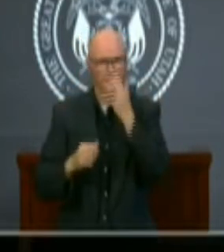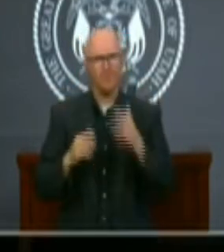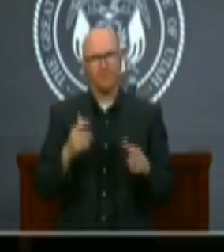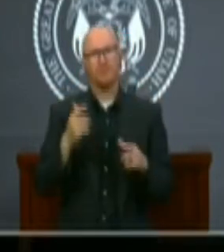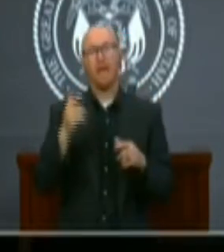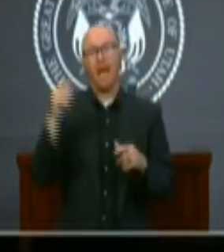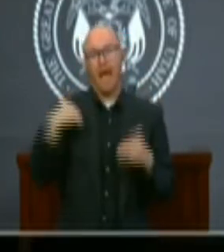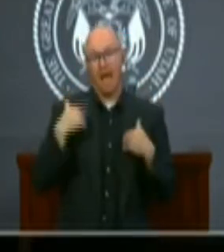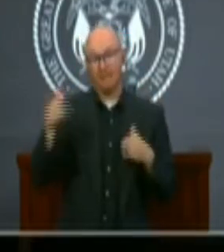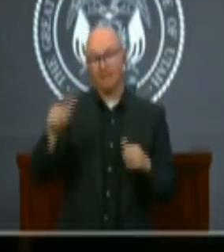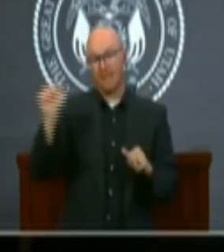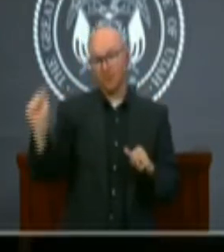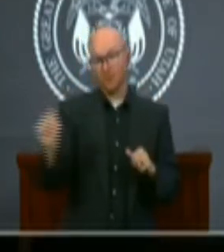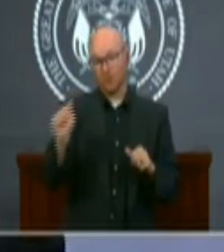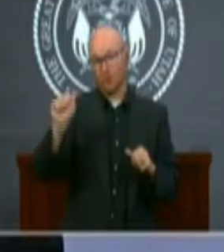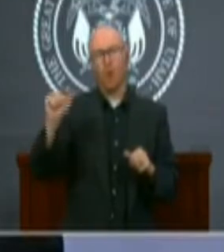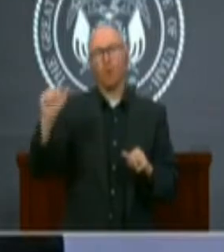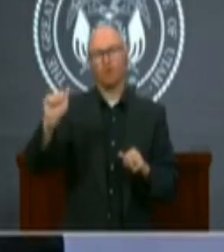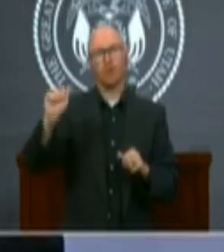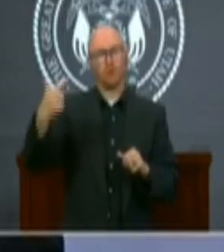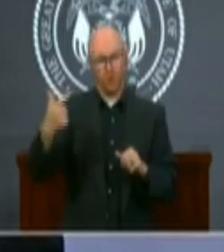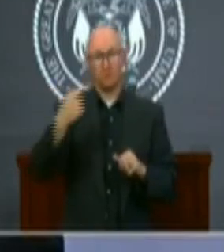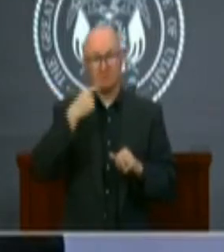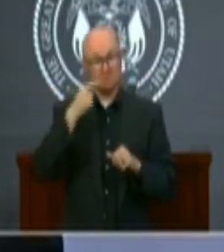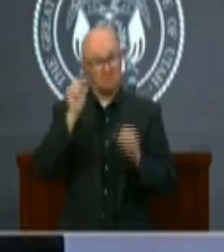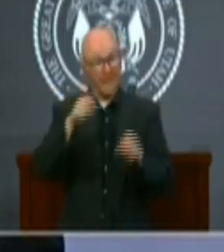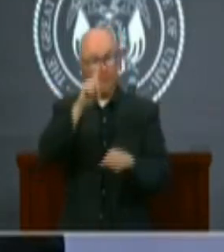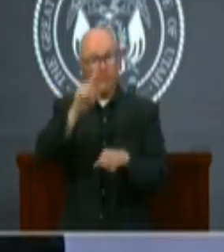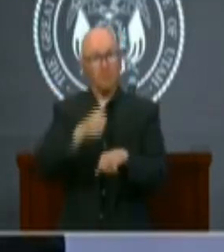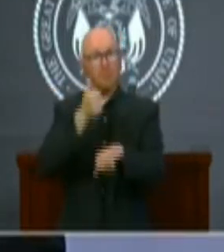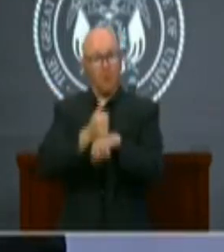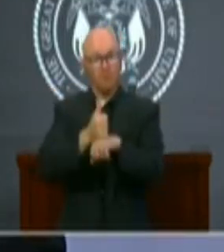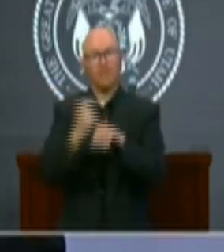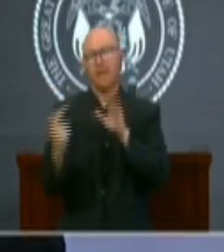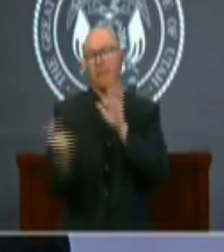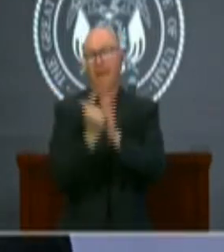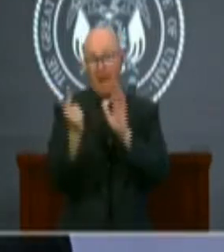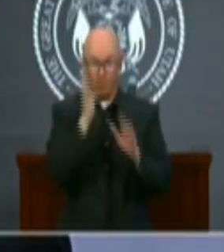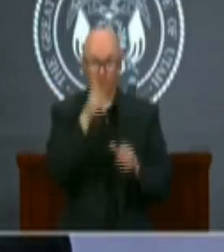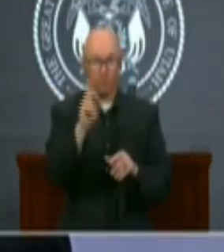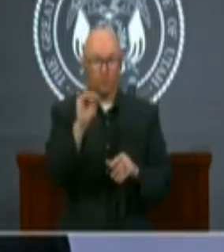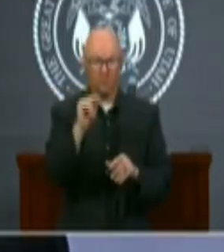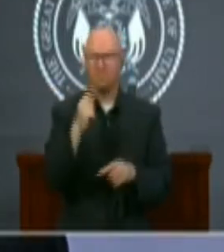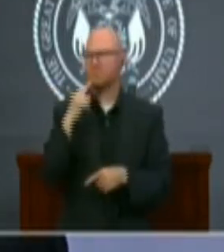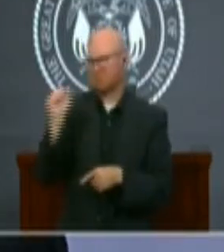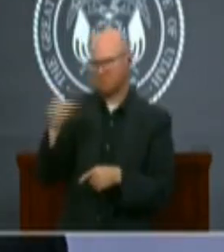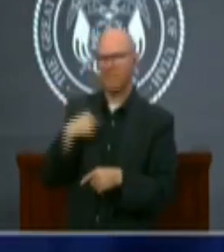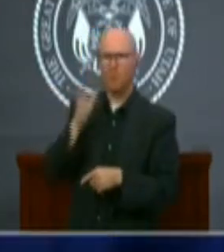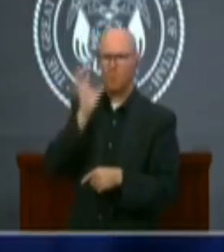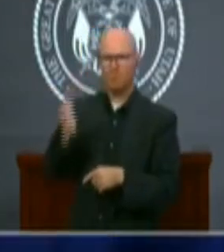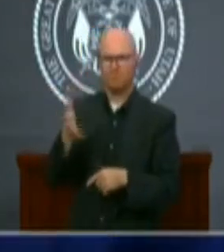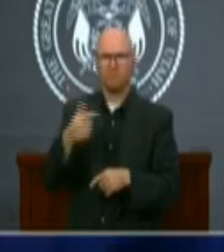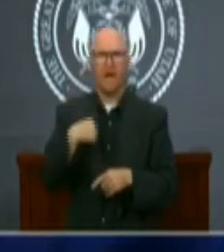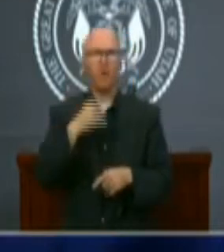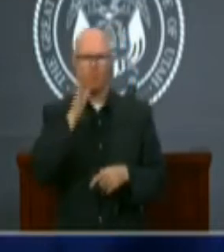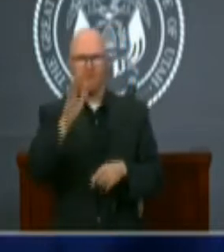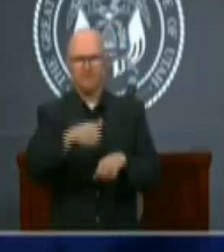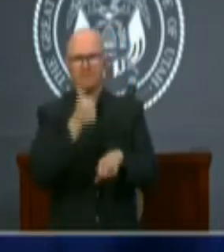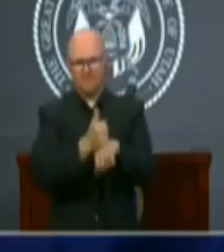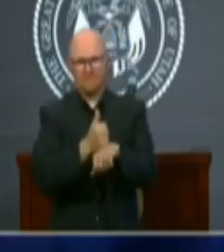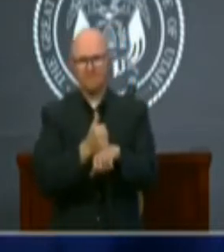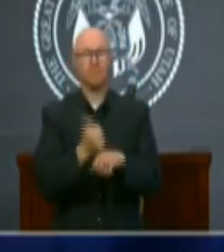Attorney General said that you could impose a fireworks ban, would you? Yes. No question. I would have imposed a fireworks ban. What